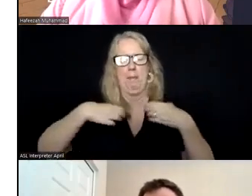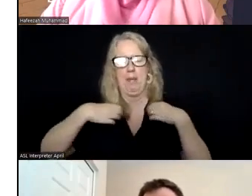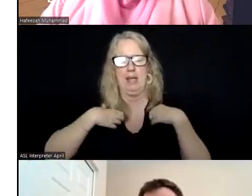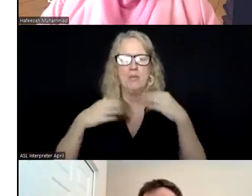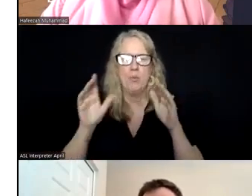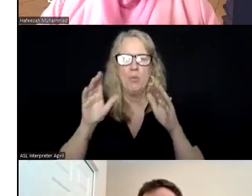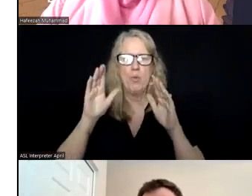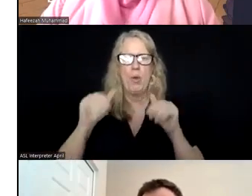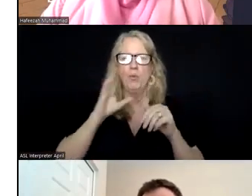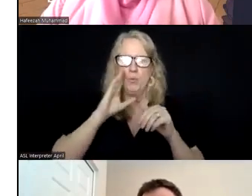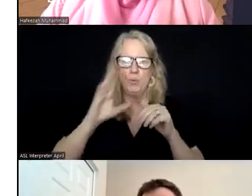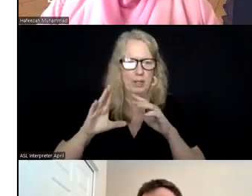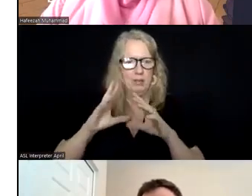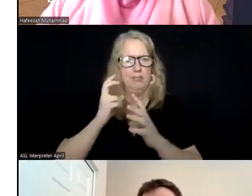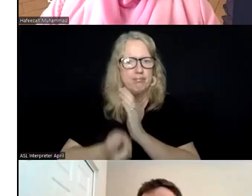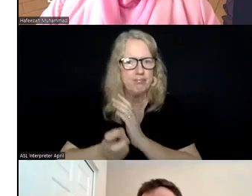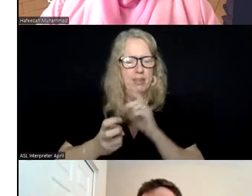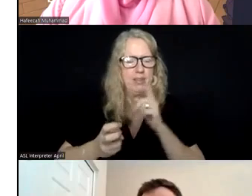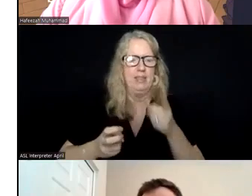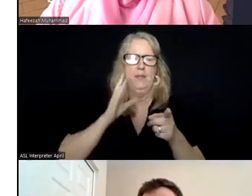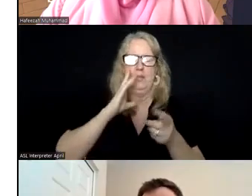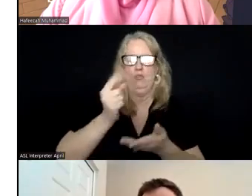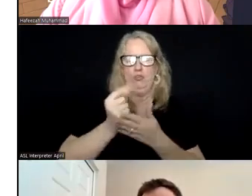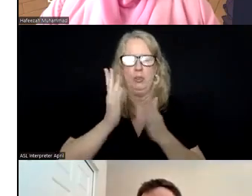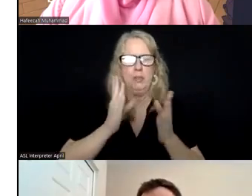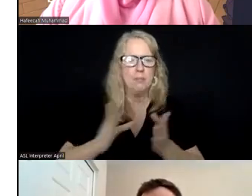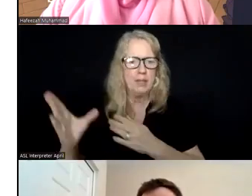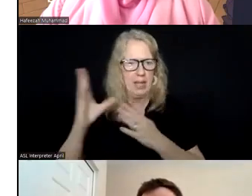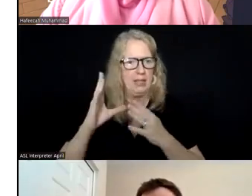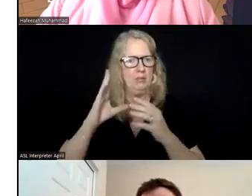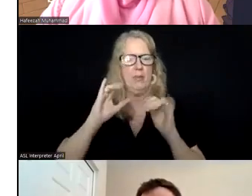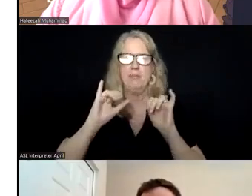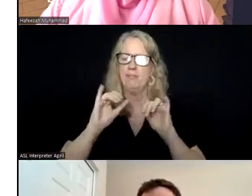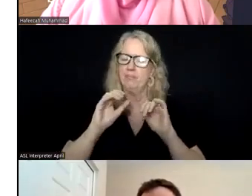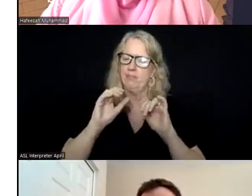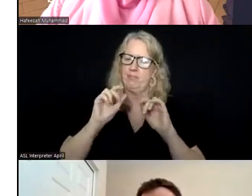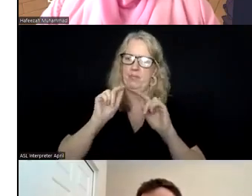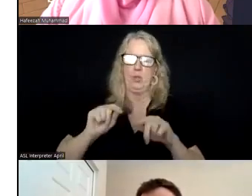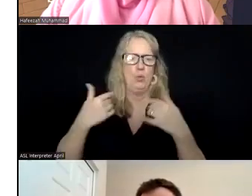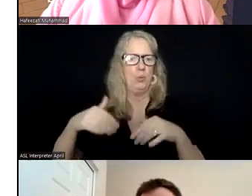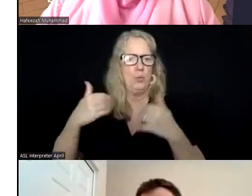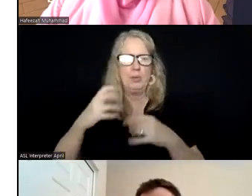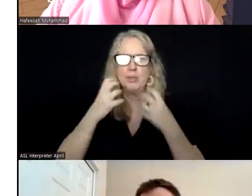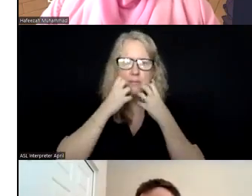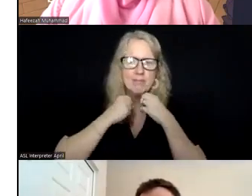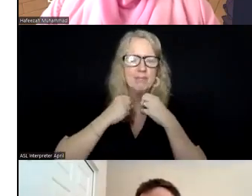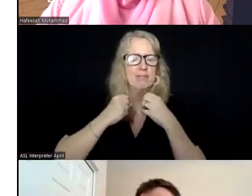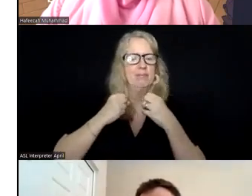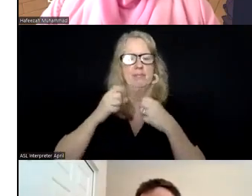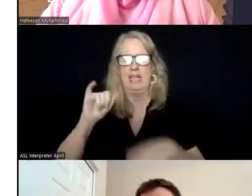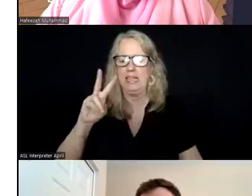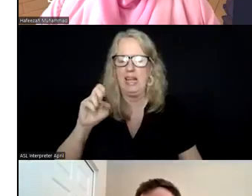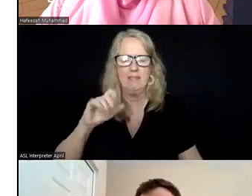fully immersed in. You saw our treatment plan generator, which has been an absolute really lifesaver on the